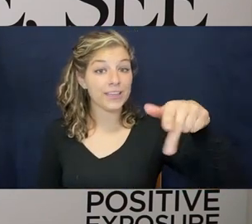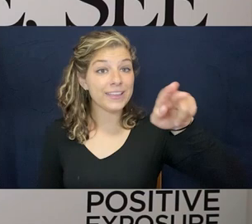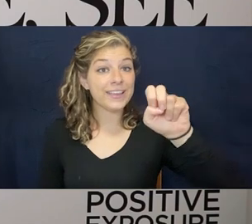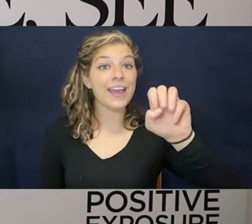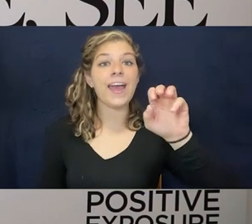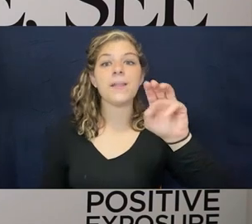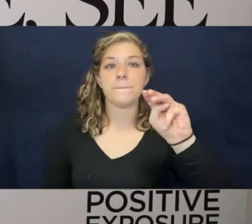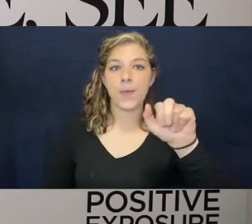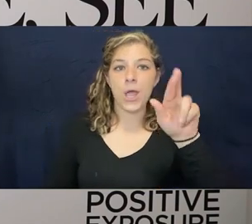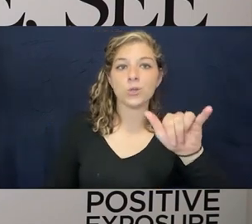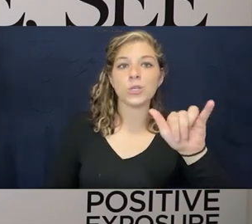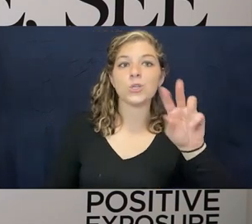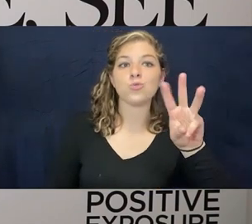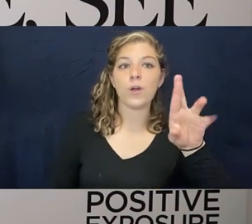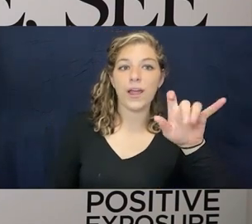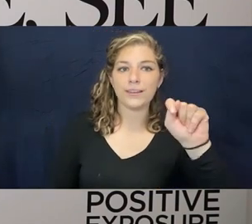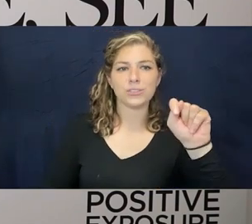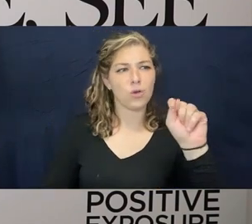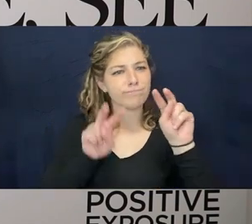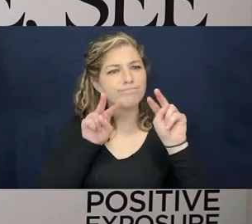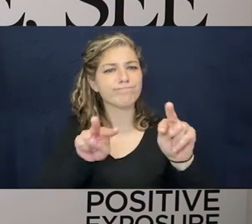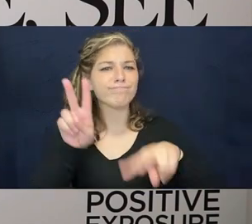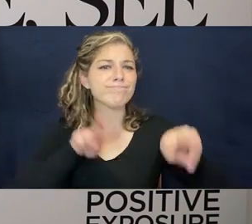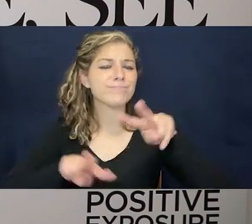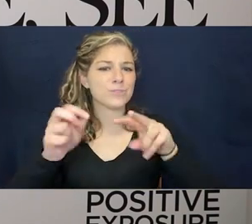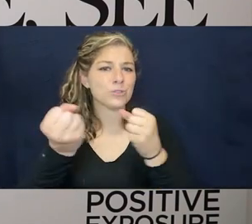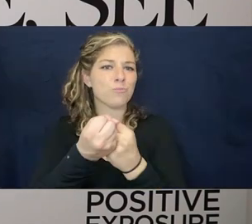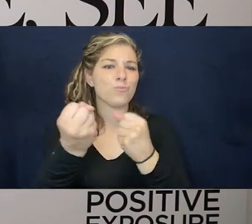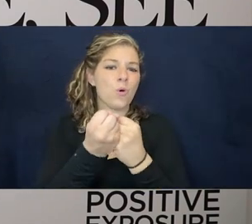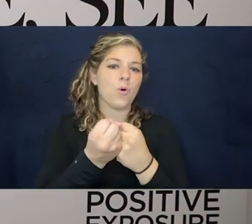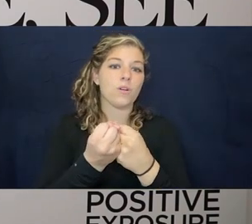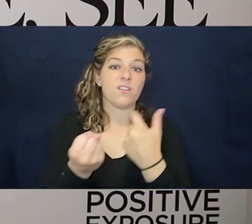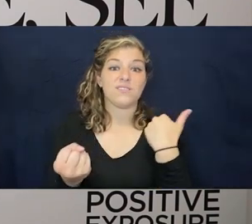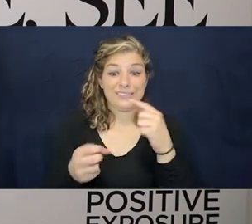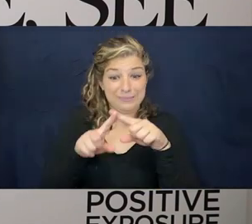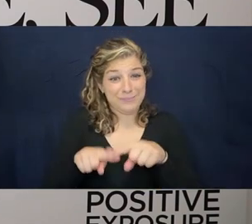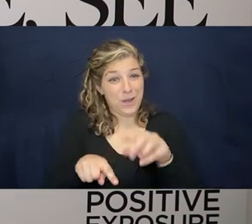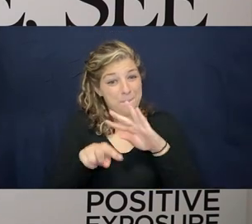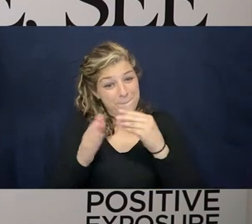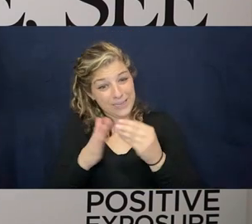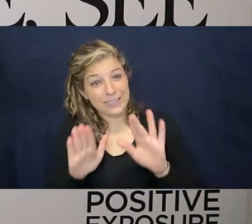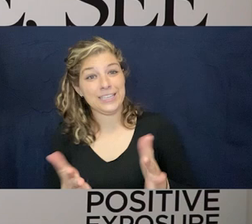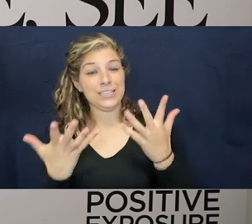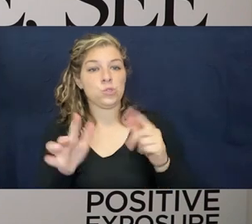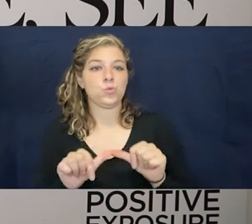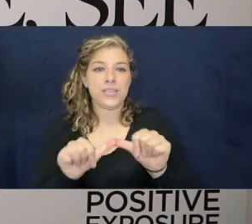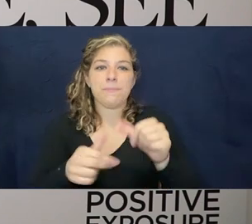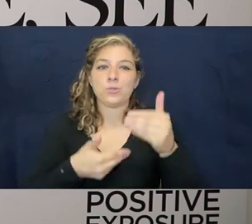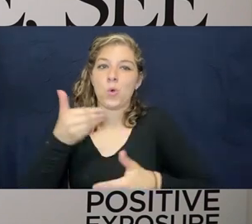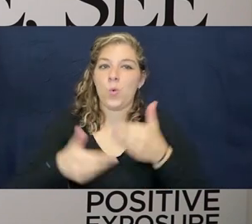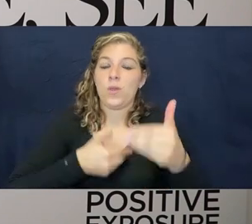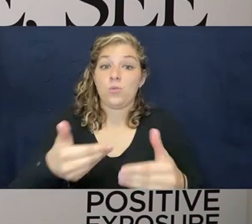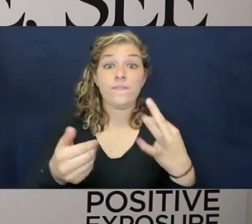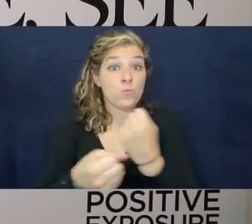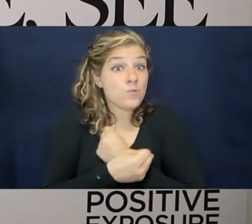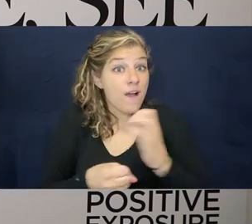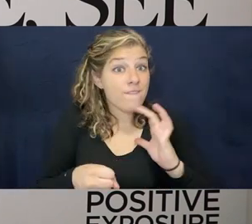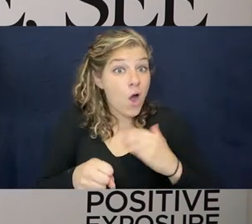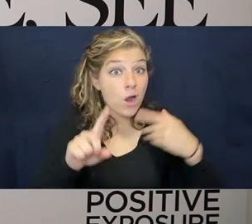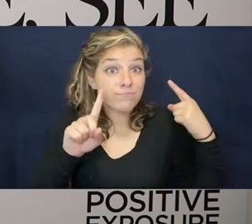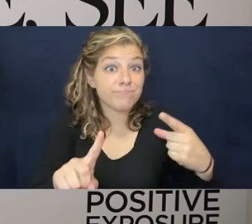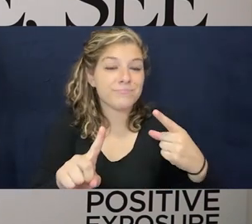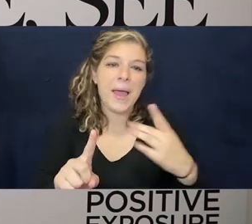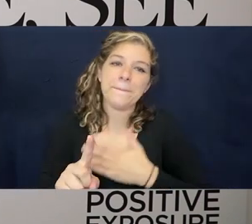David Markey and Mary Wright. So please take a look and lend your support. We count on funds raised during this event to keep us